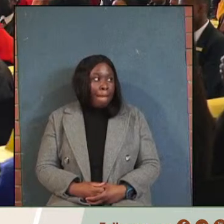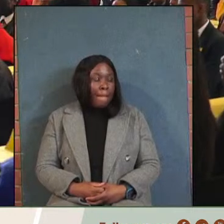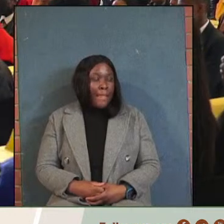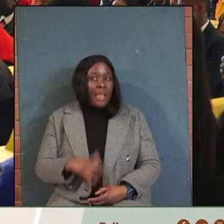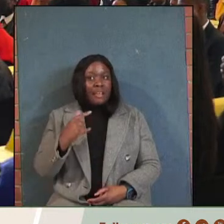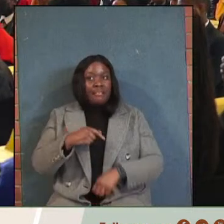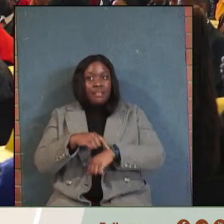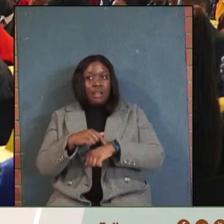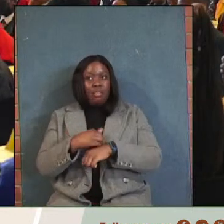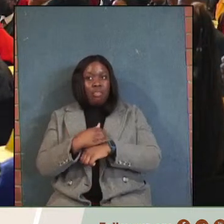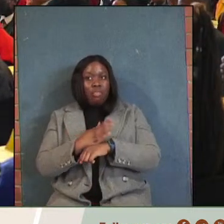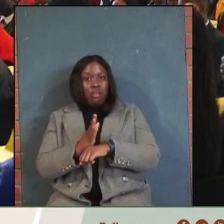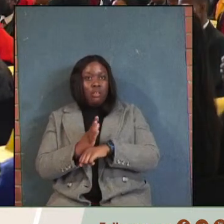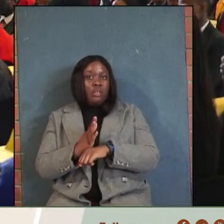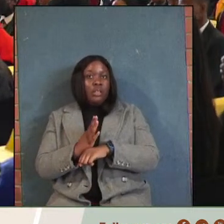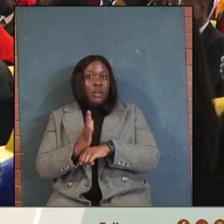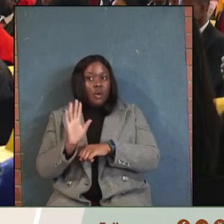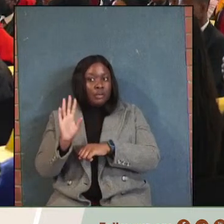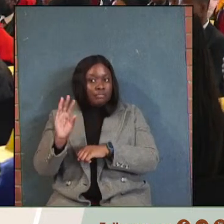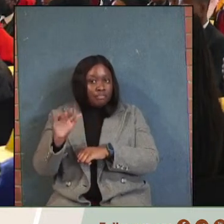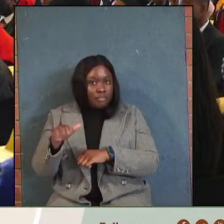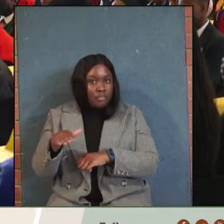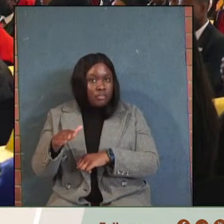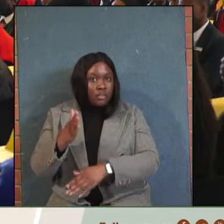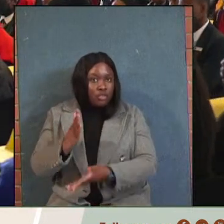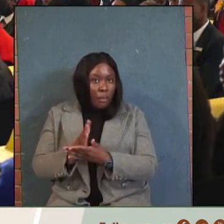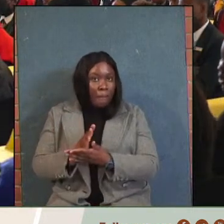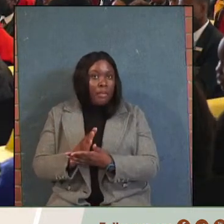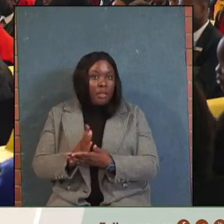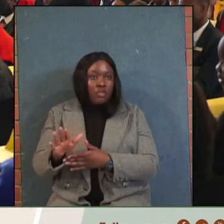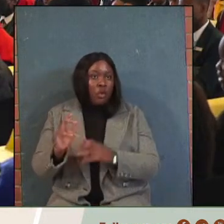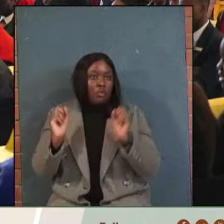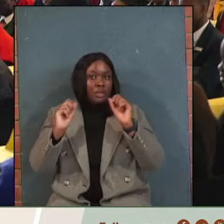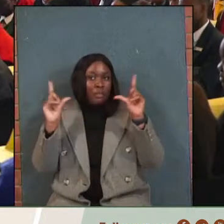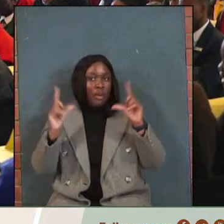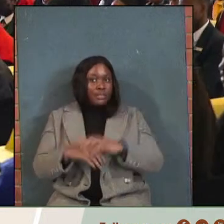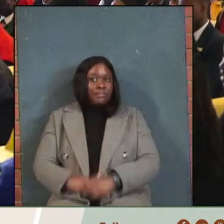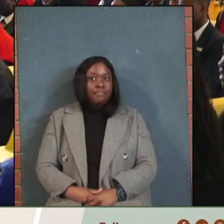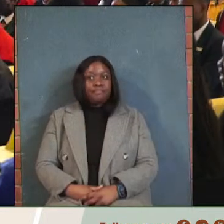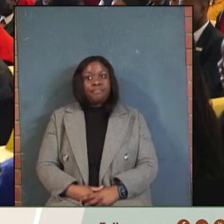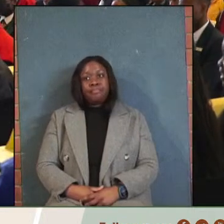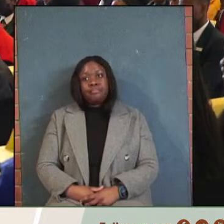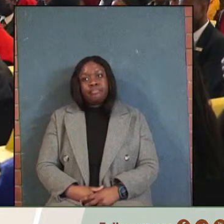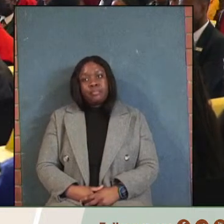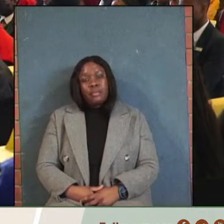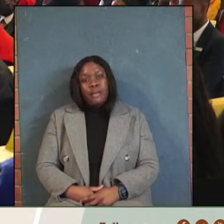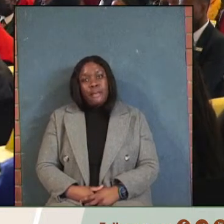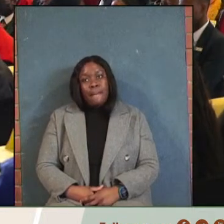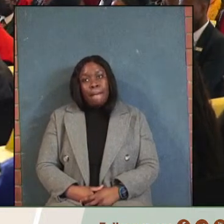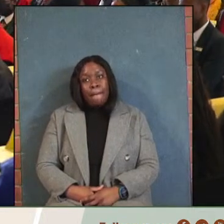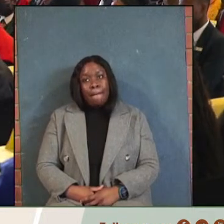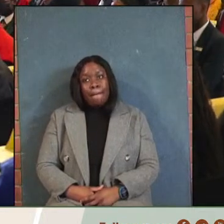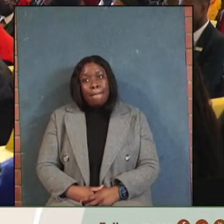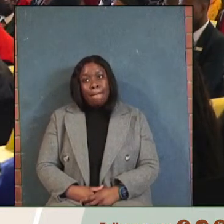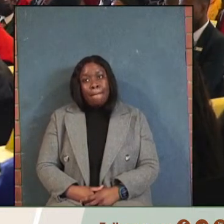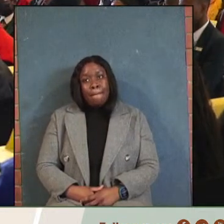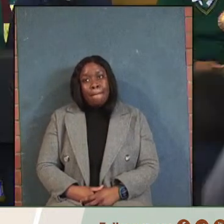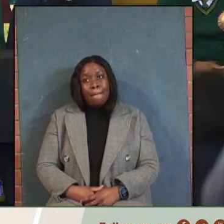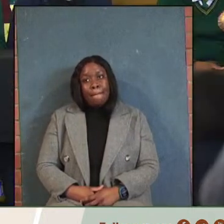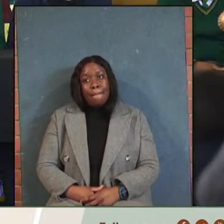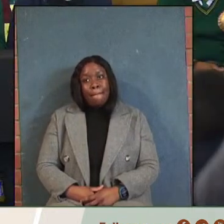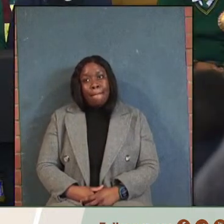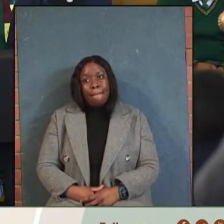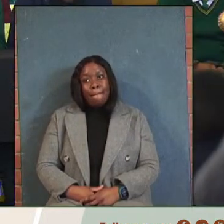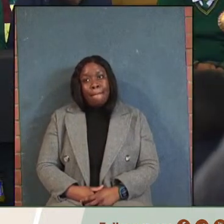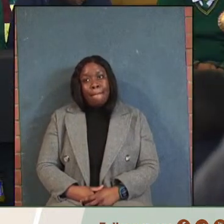front will tell you to stop when your time is up. Thank you. Greetings to the speaker, deputy speaker, and presiding officers, as well as